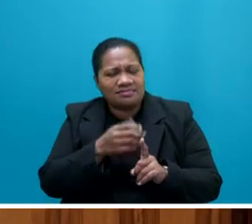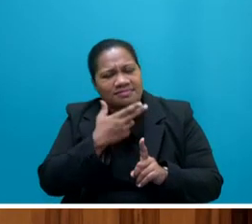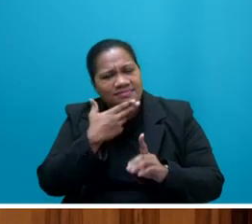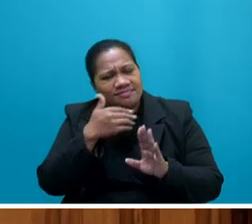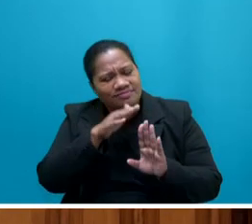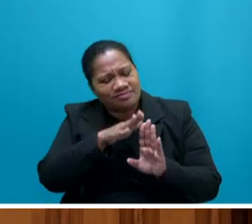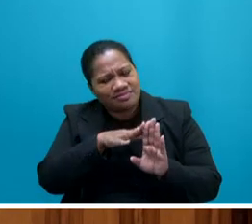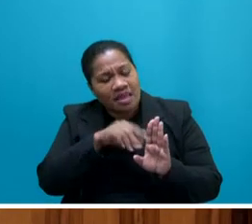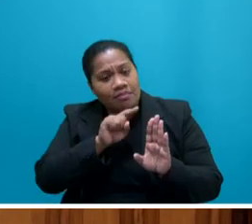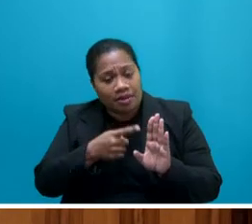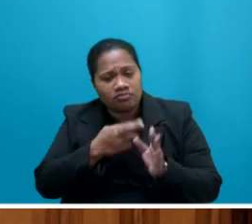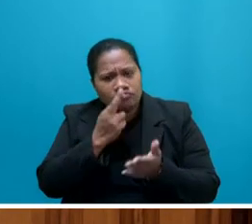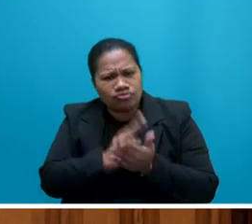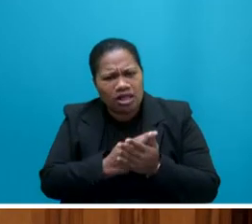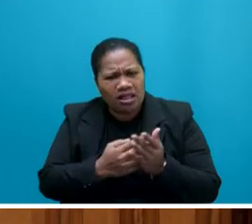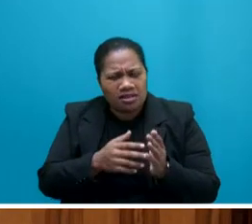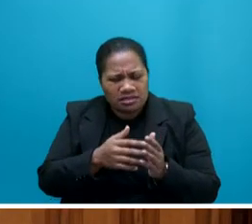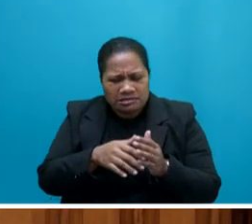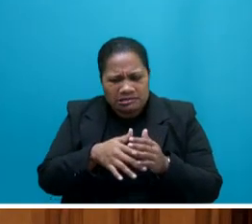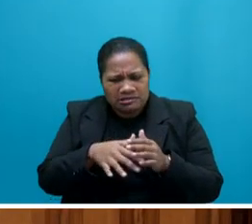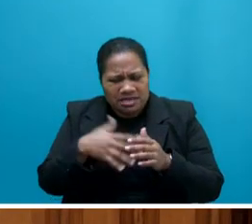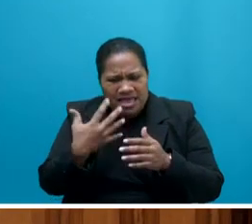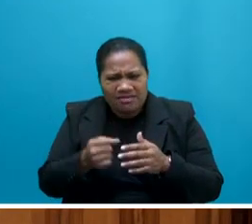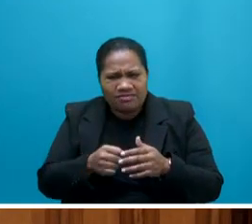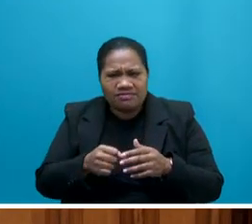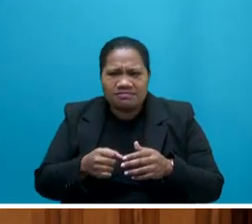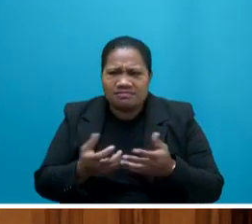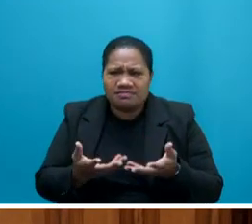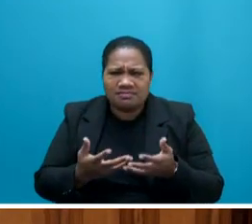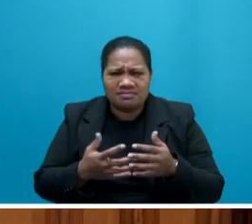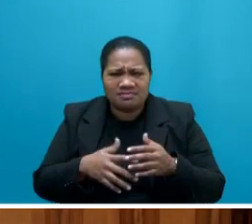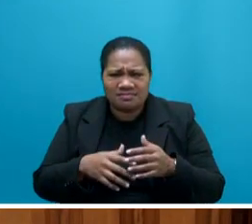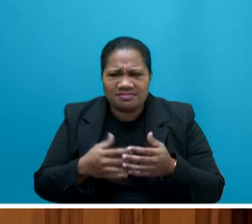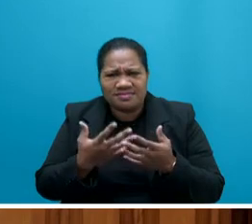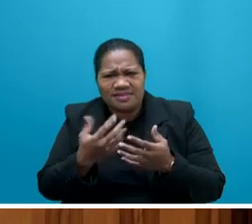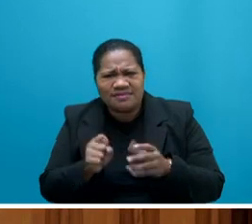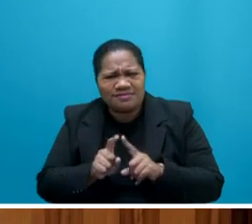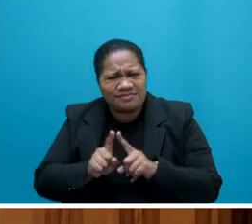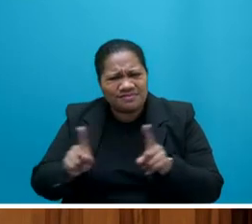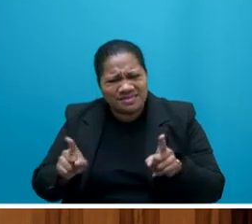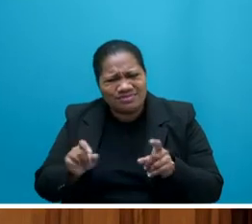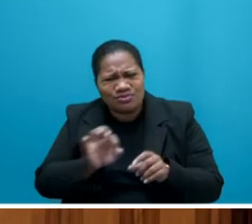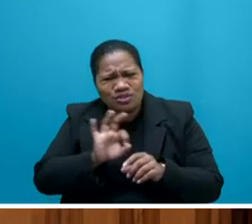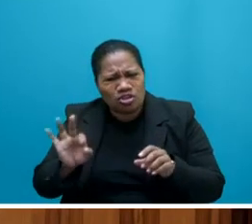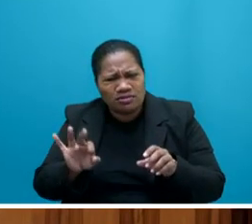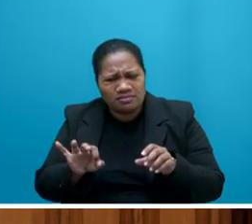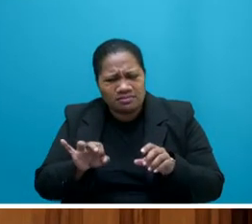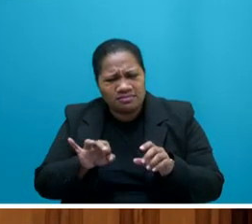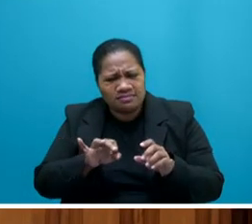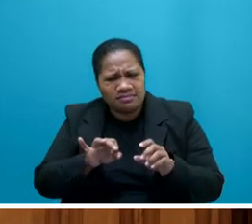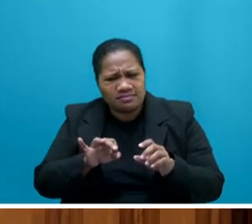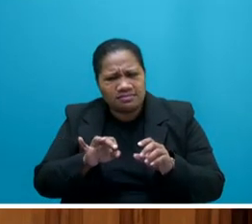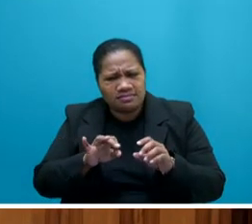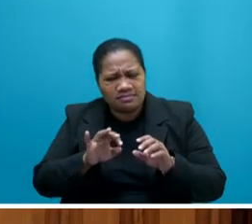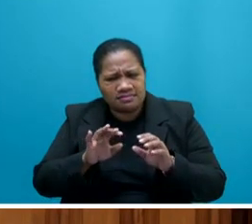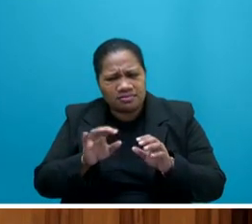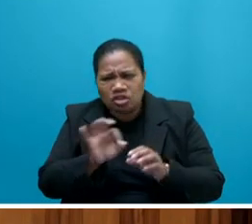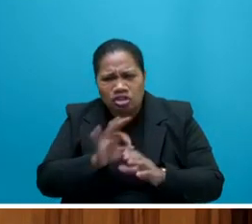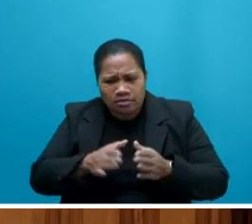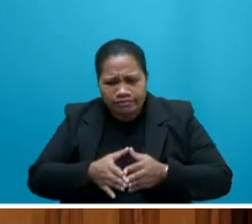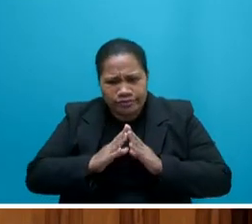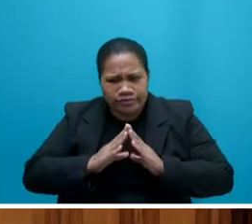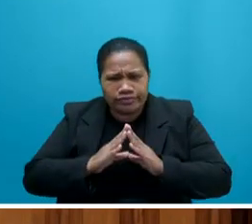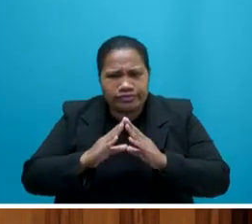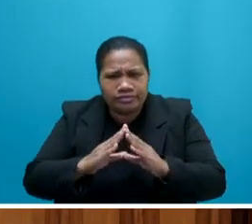this government ideologically bankrupt. On the contrary, Mr. Speaker, sir, the address prepared to His Excellency this